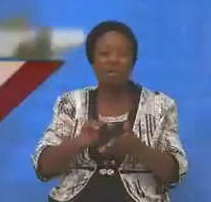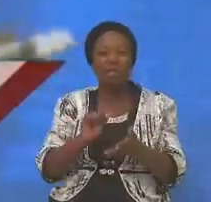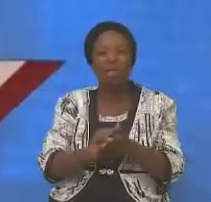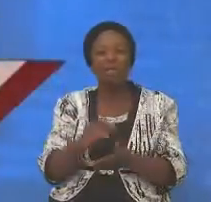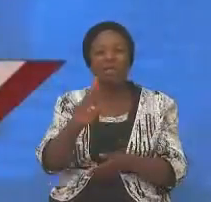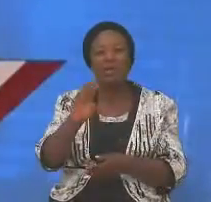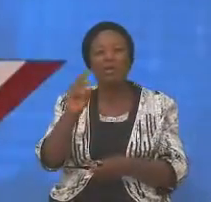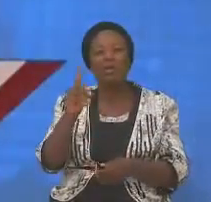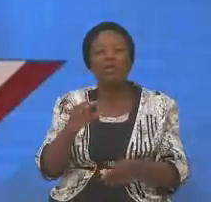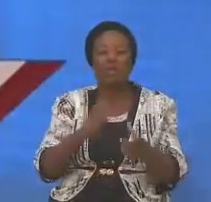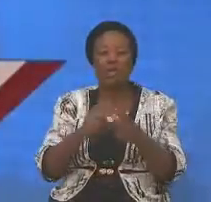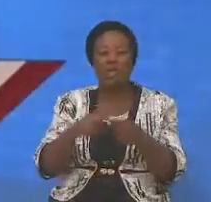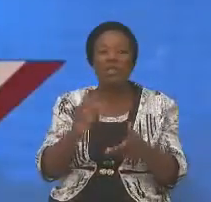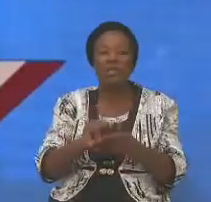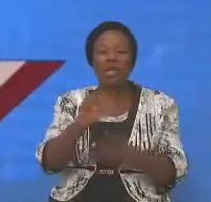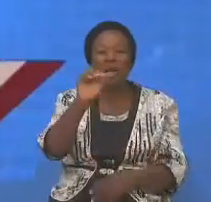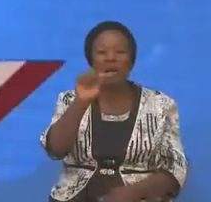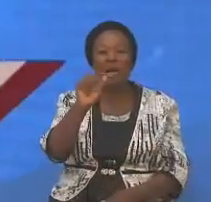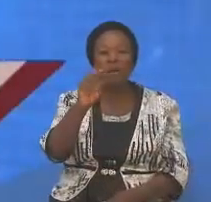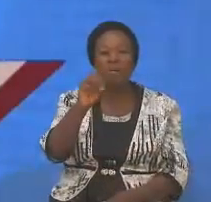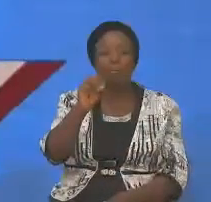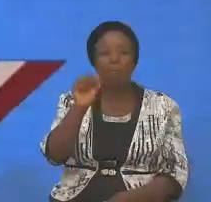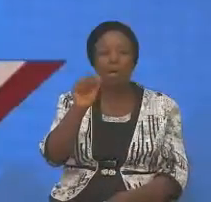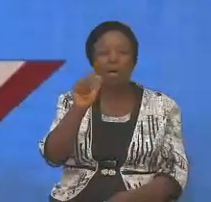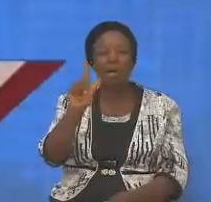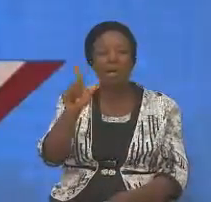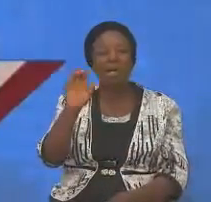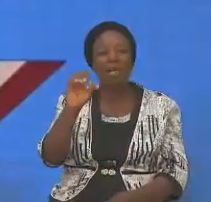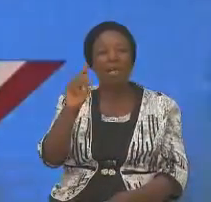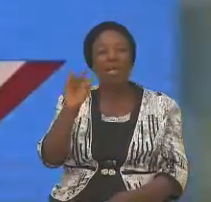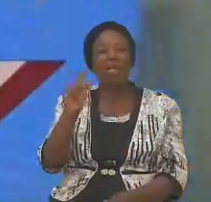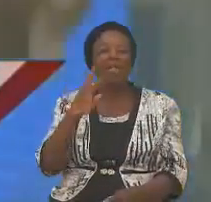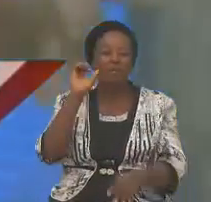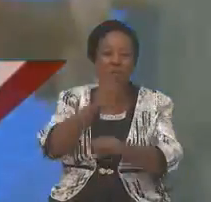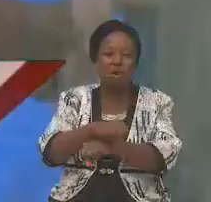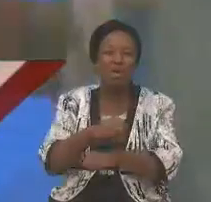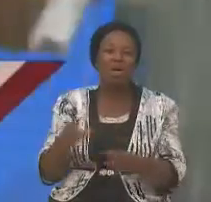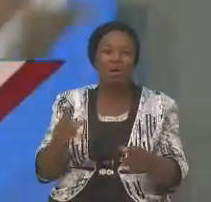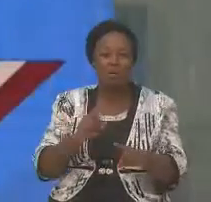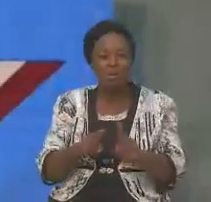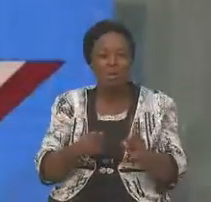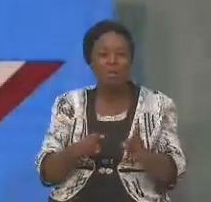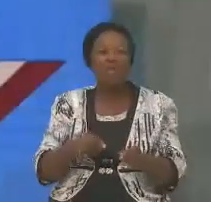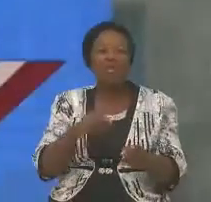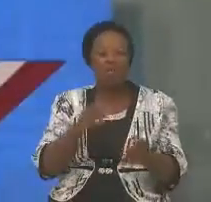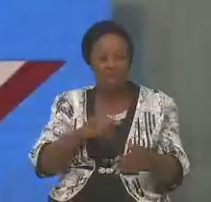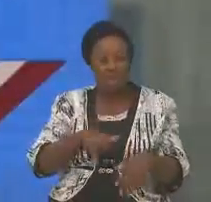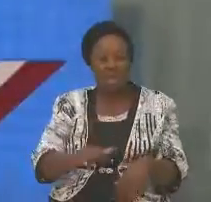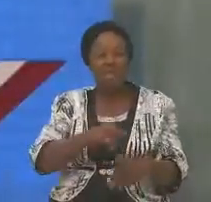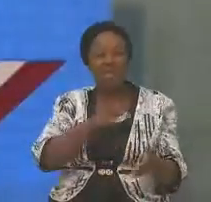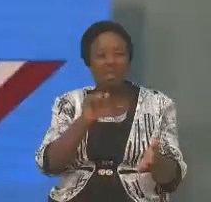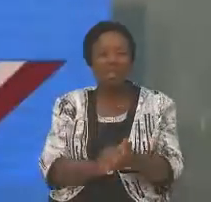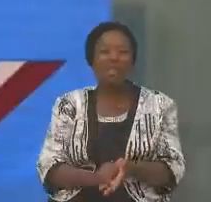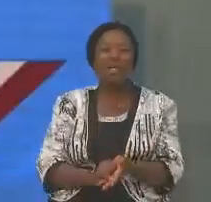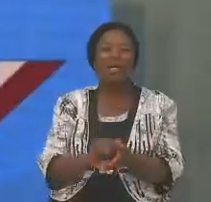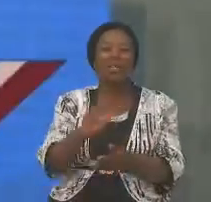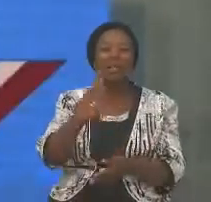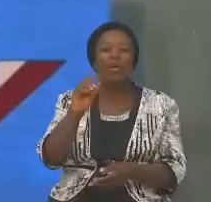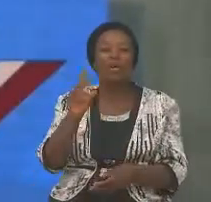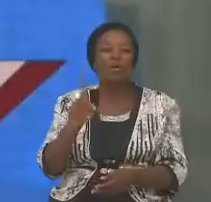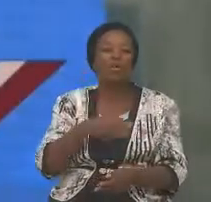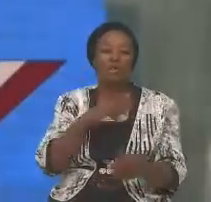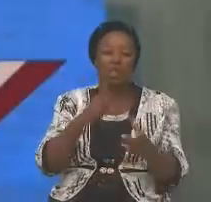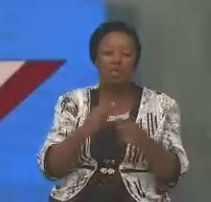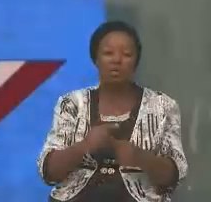then the Amalekites were conquering. So, up and Aaron, they came to Moses